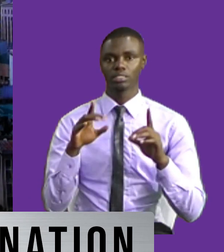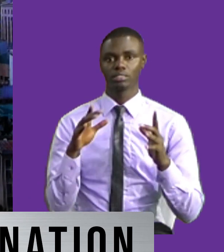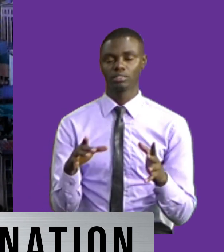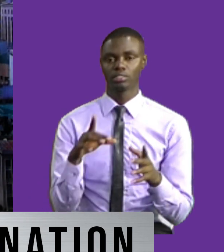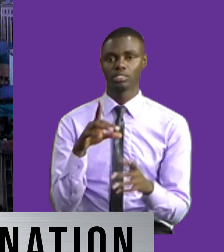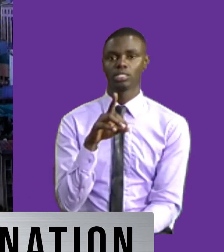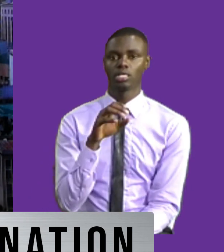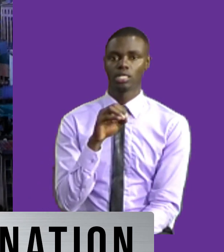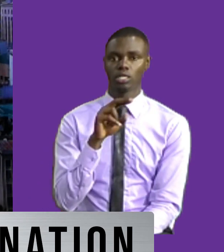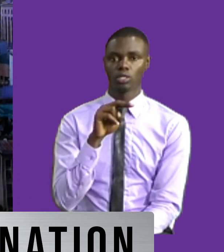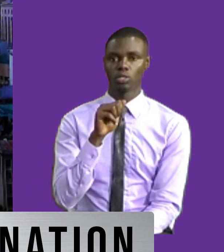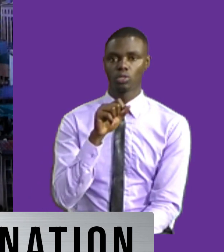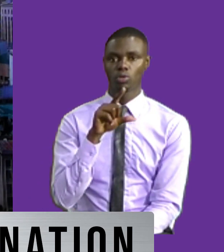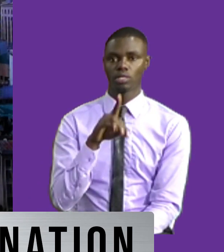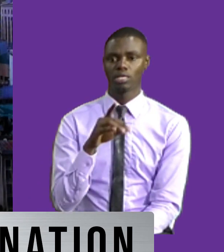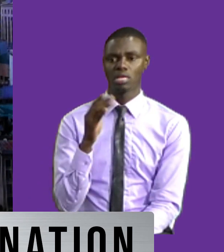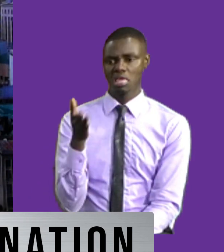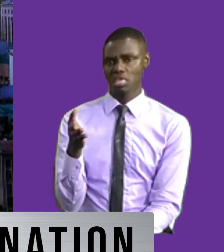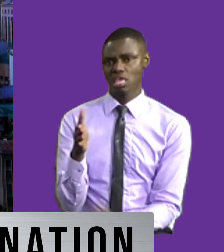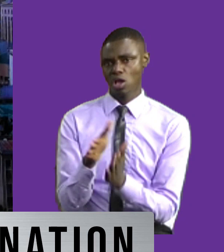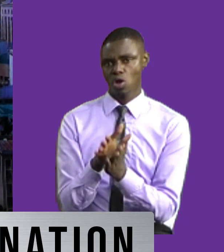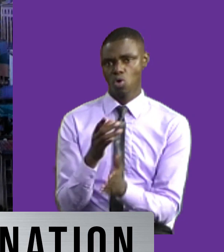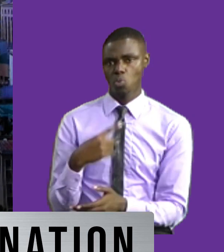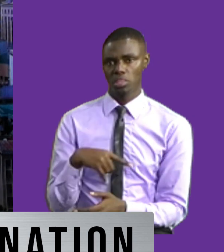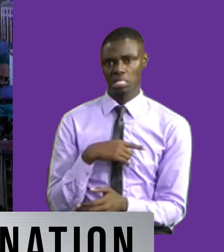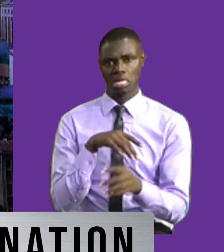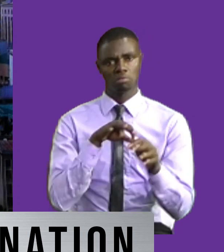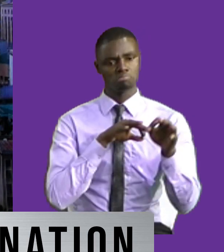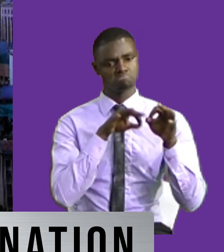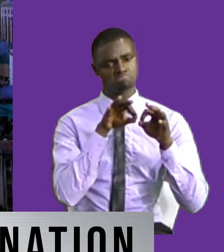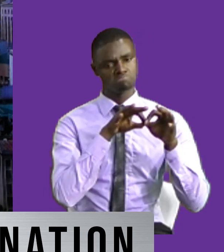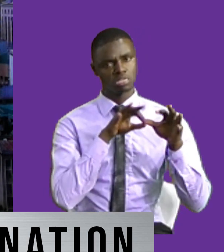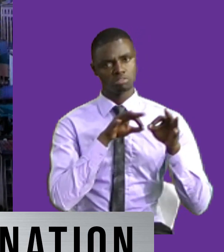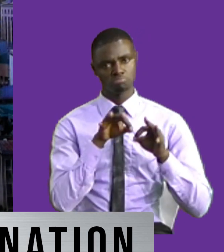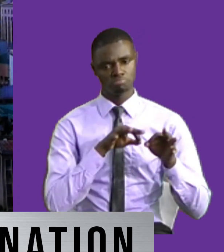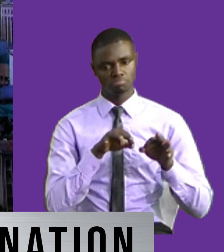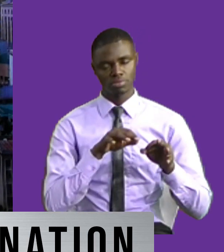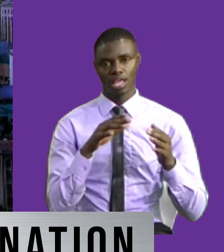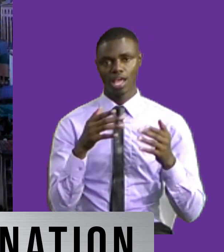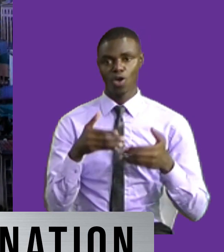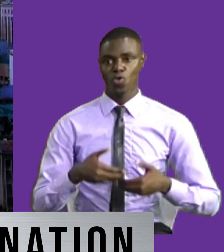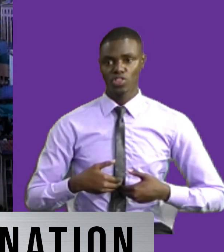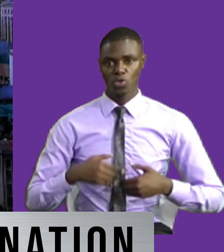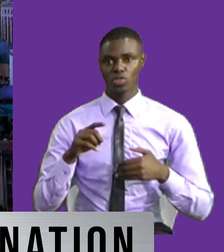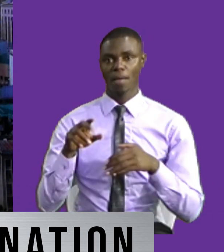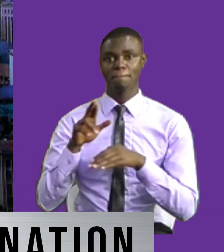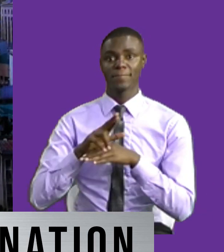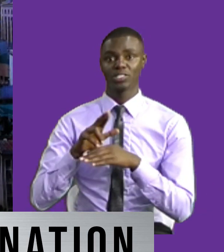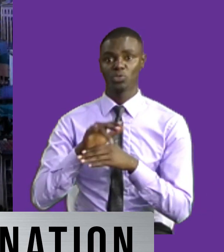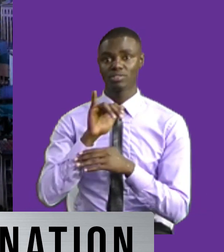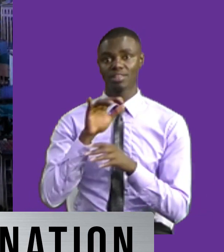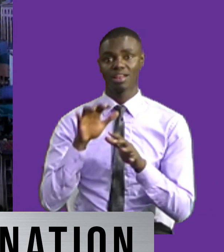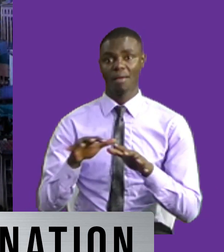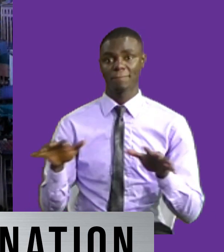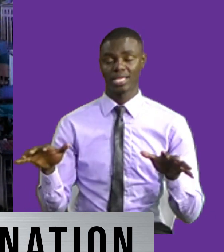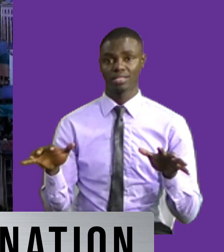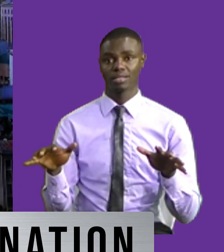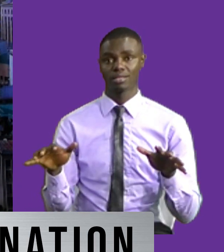Donald Obonyo, was here with us. Yes. And he was explaining to us how the youth should explore these